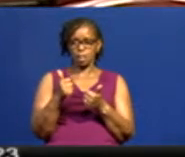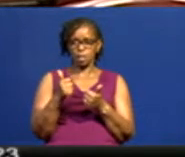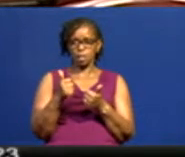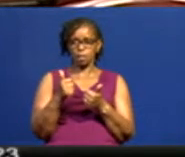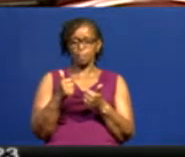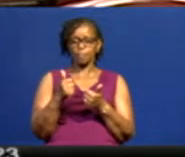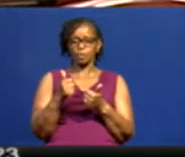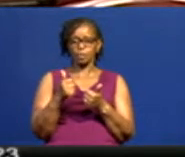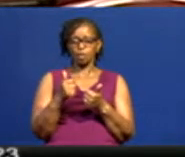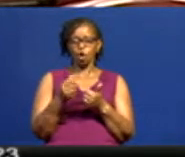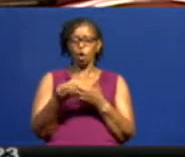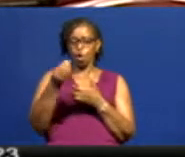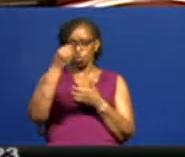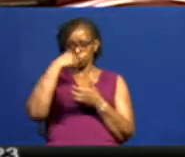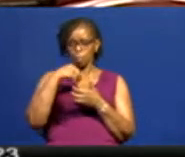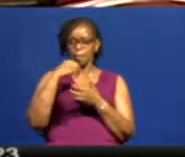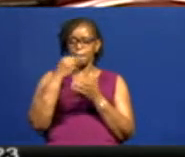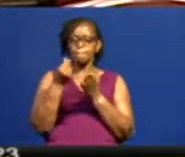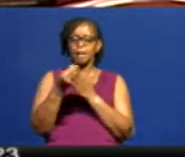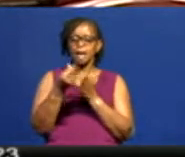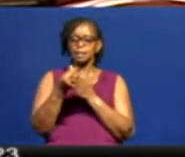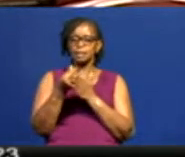certainly shoots up, and it